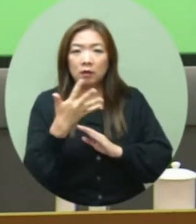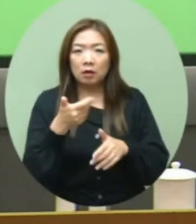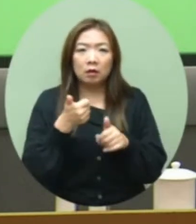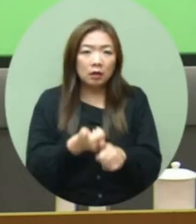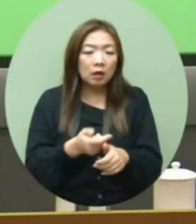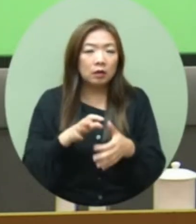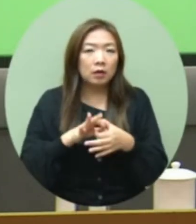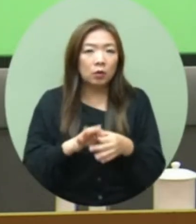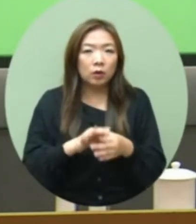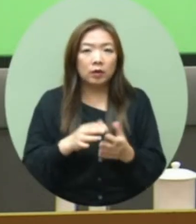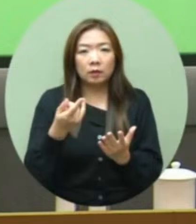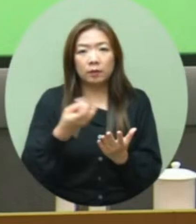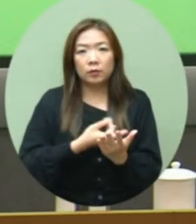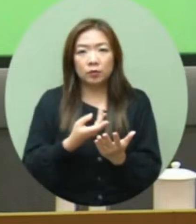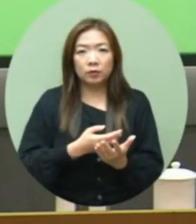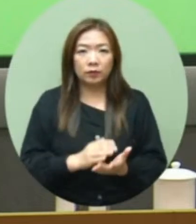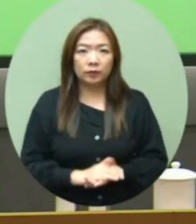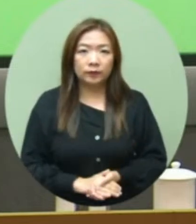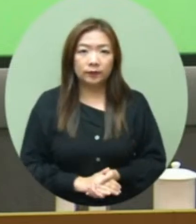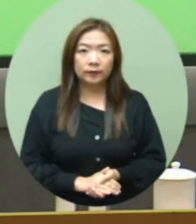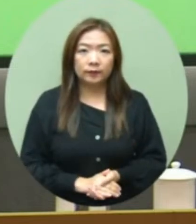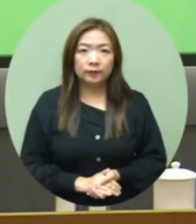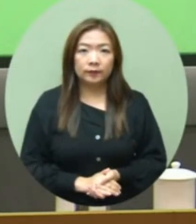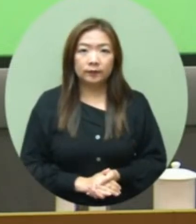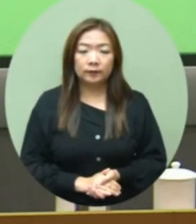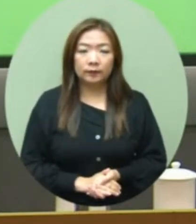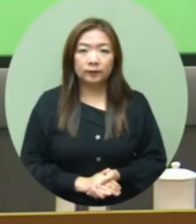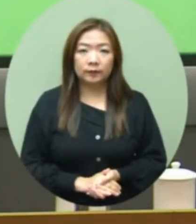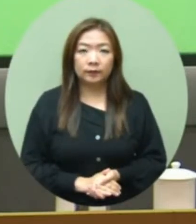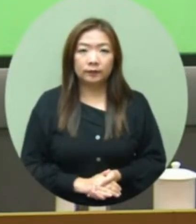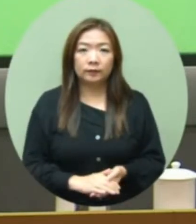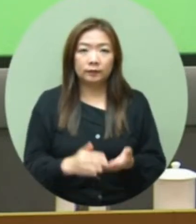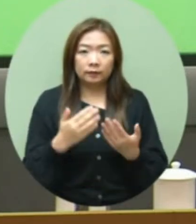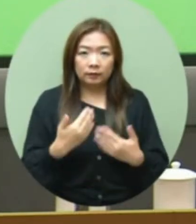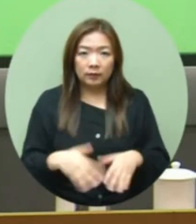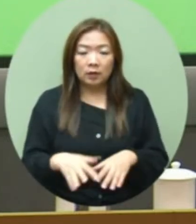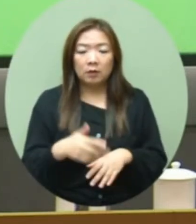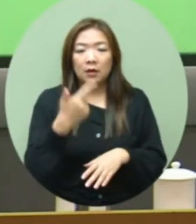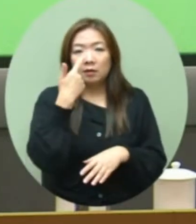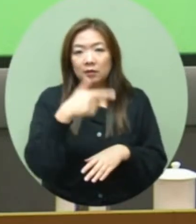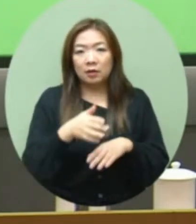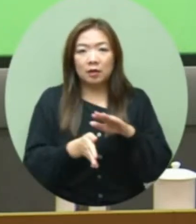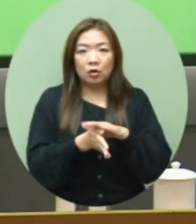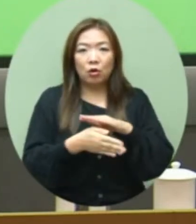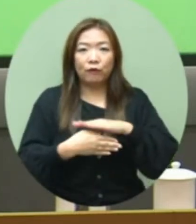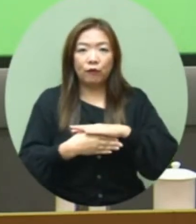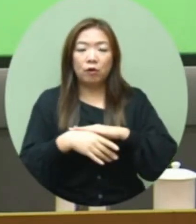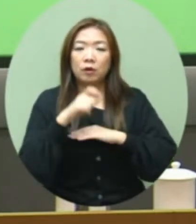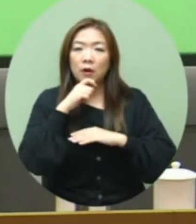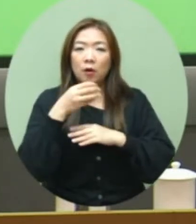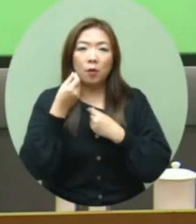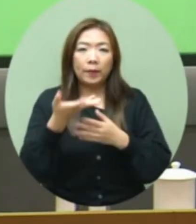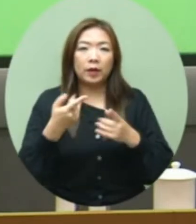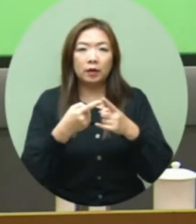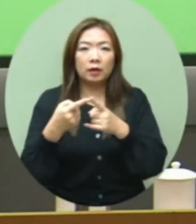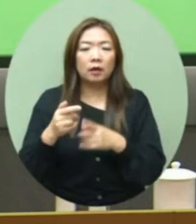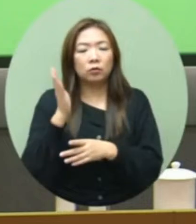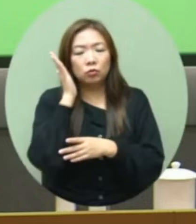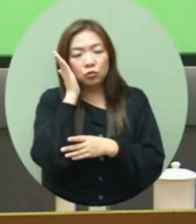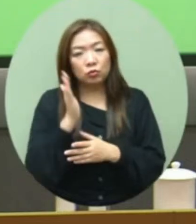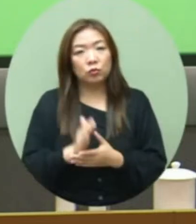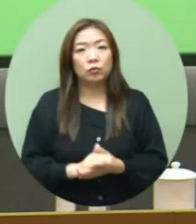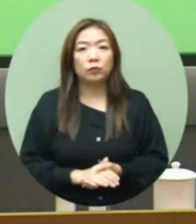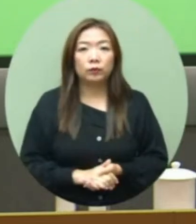then this supply will also come out for people to look at. And then, of course, if the rent is